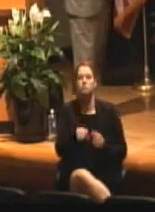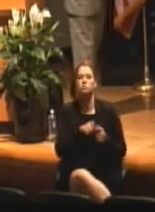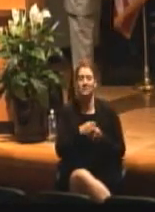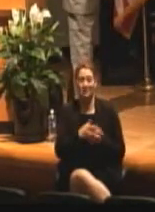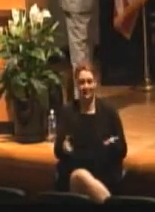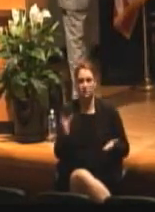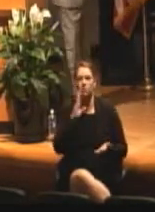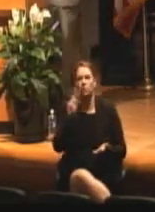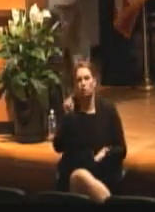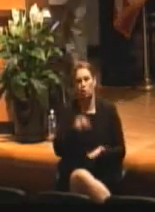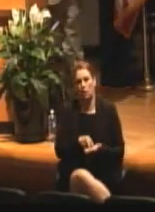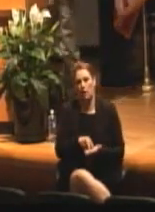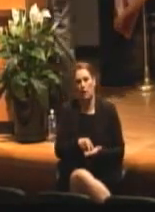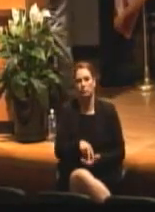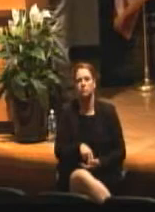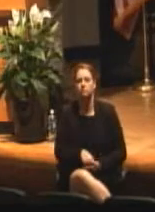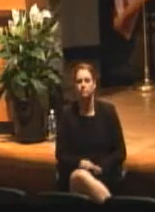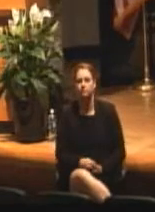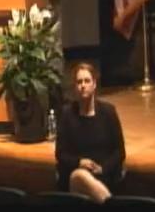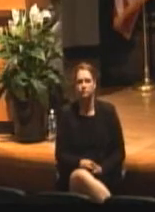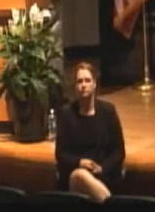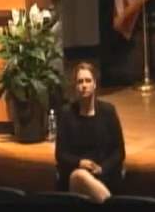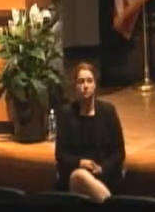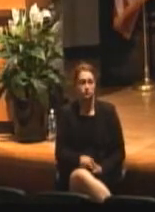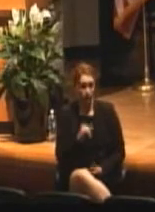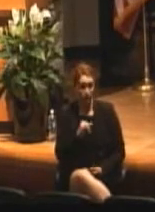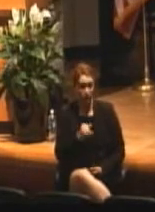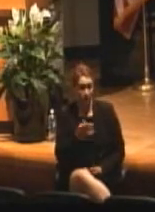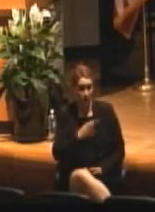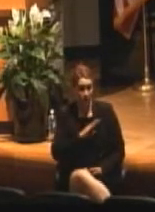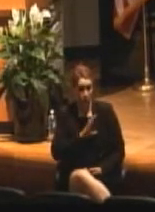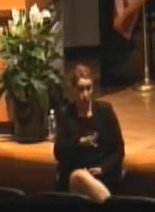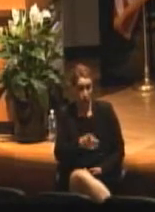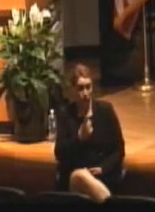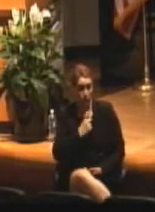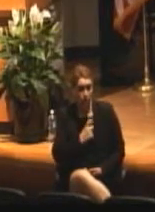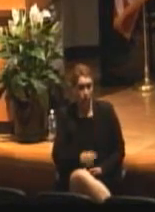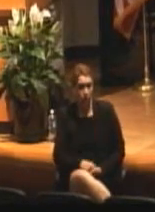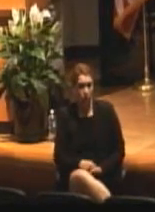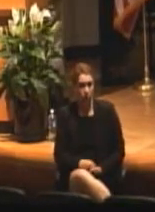there. Did I get most of your question, or do you have anything else for that?